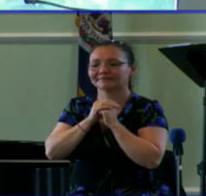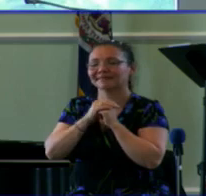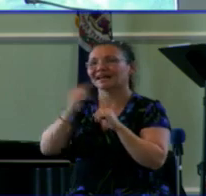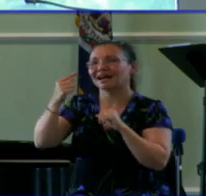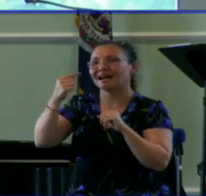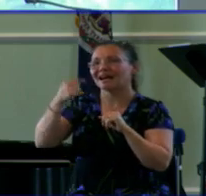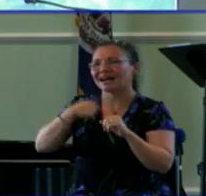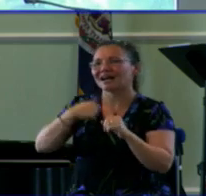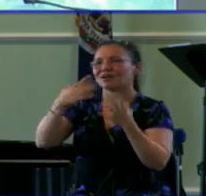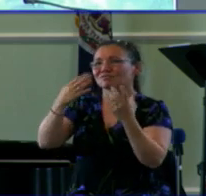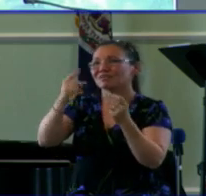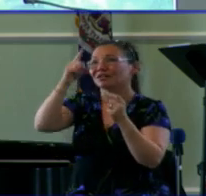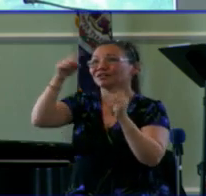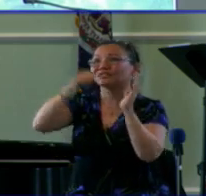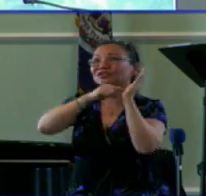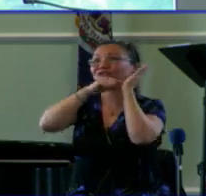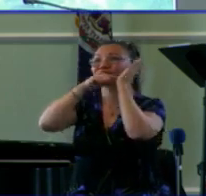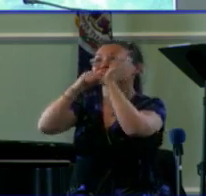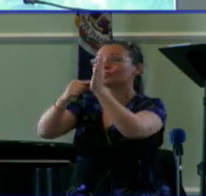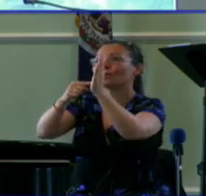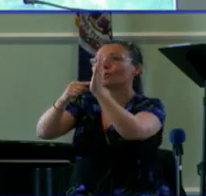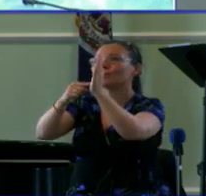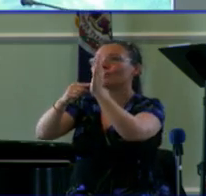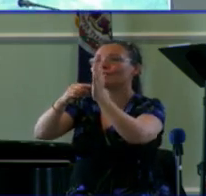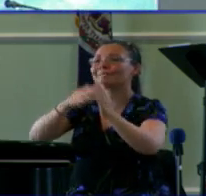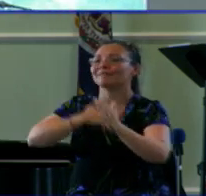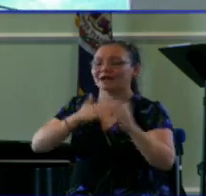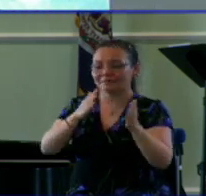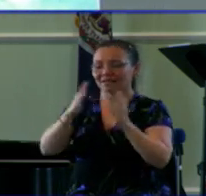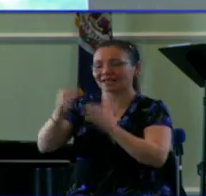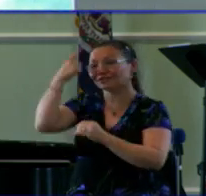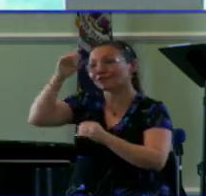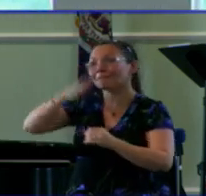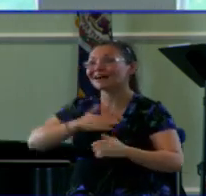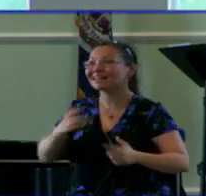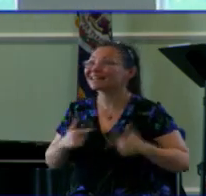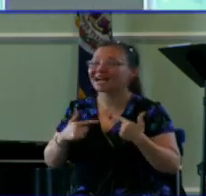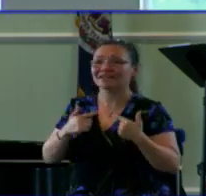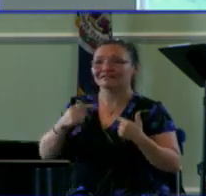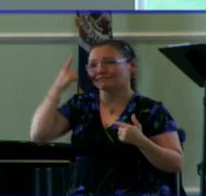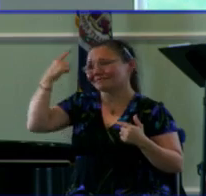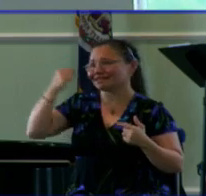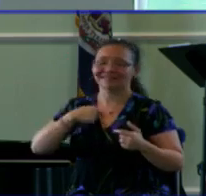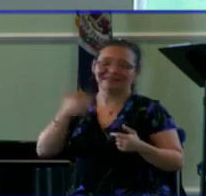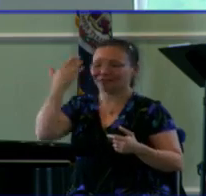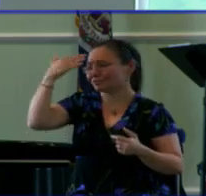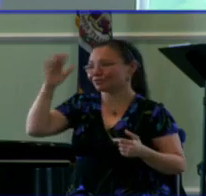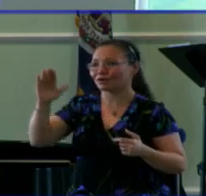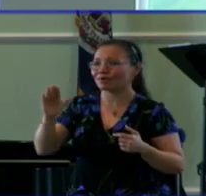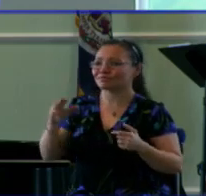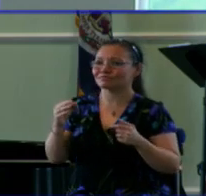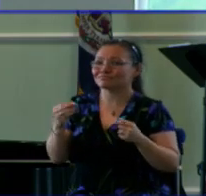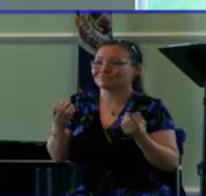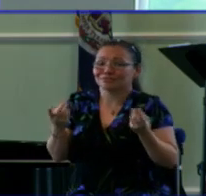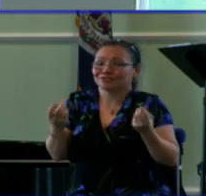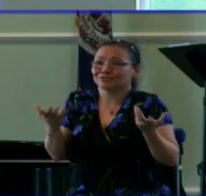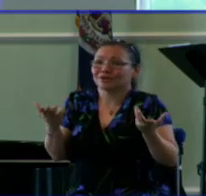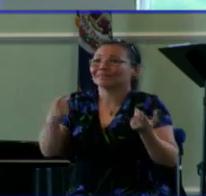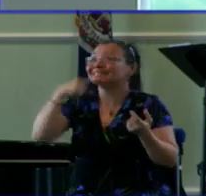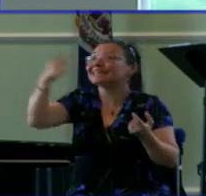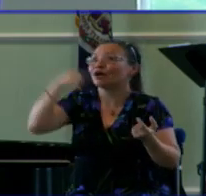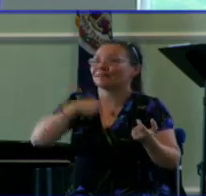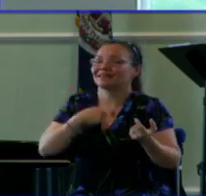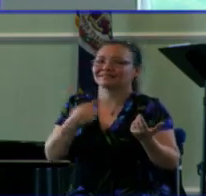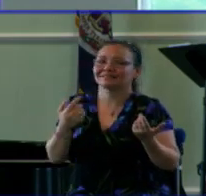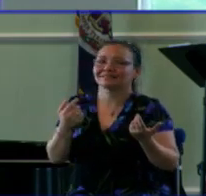I want you to show me the plans that you have for my life. Because I don't know. I want you to tell me.